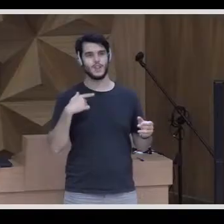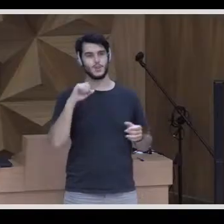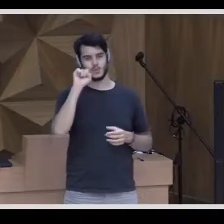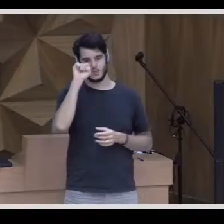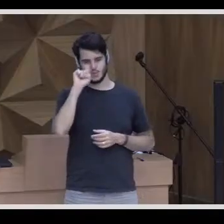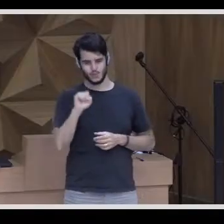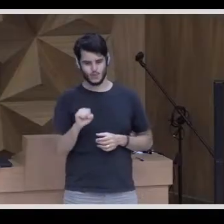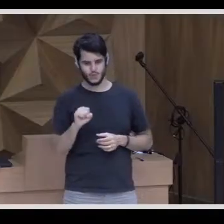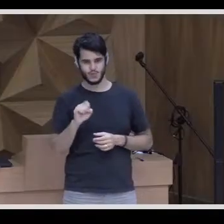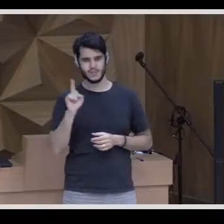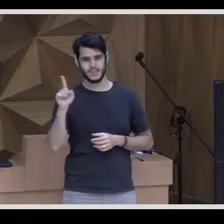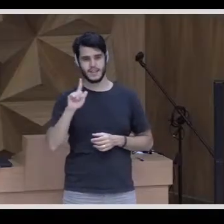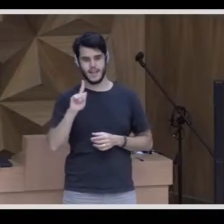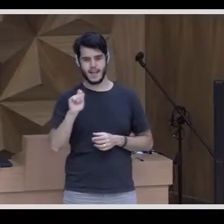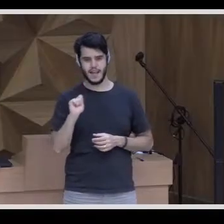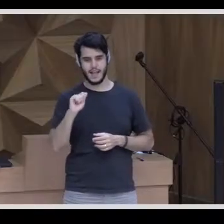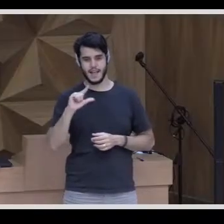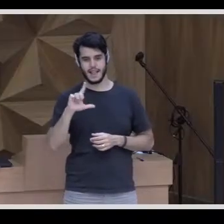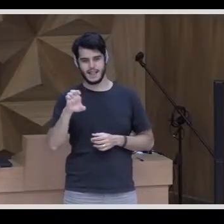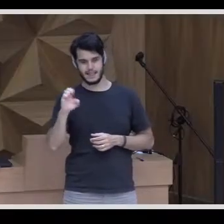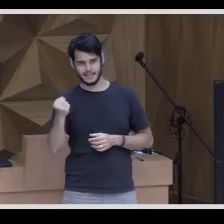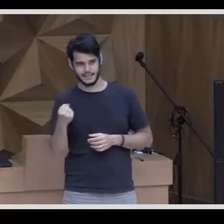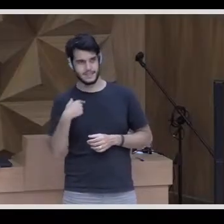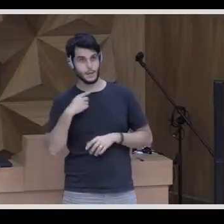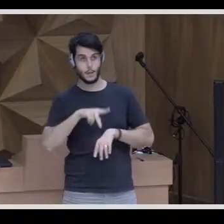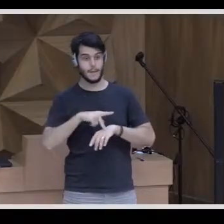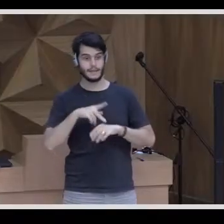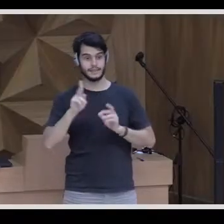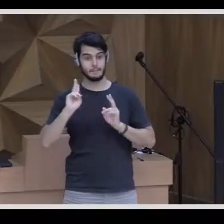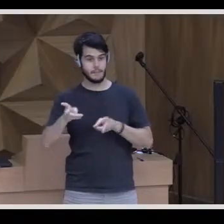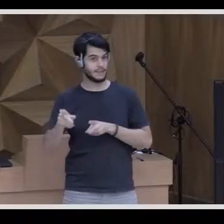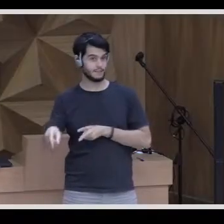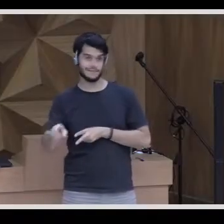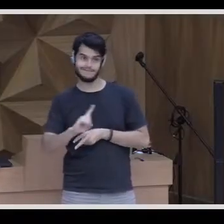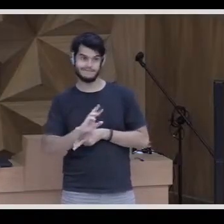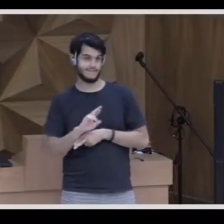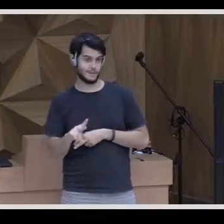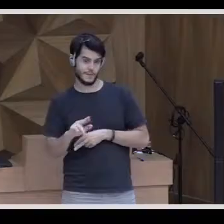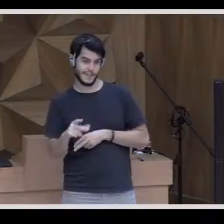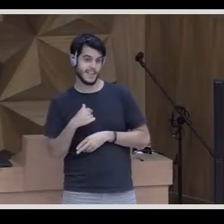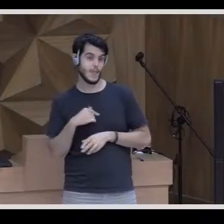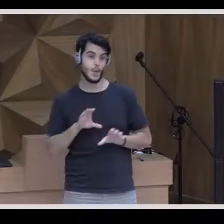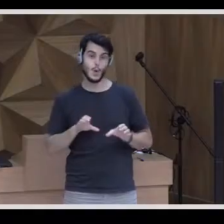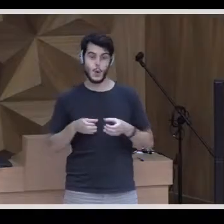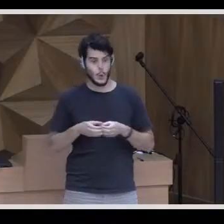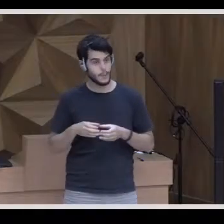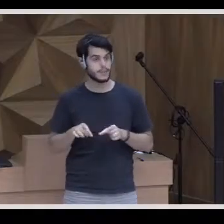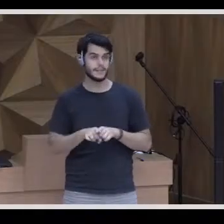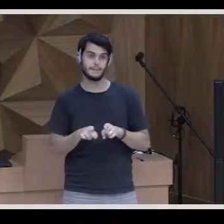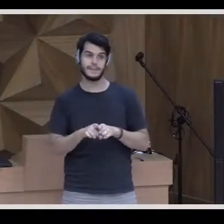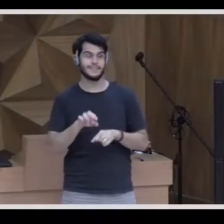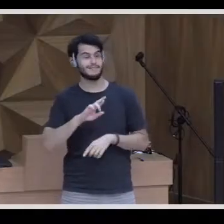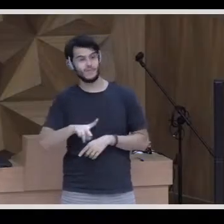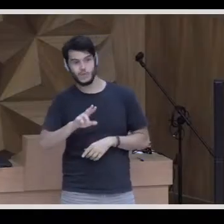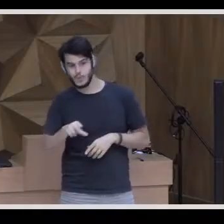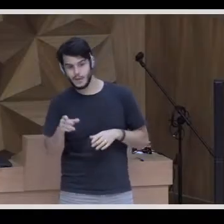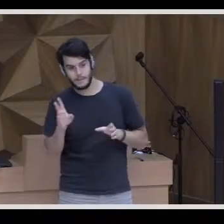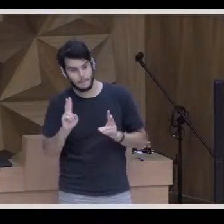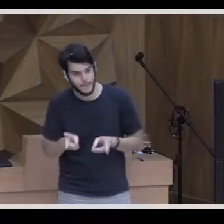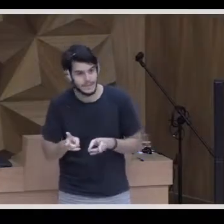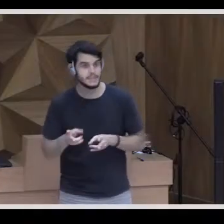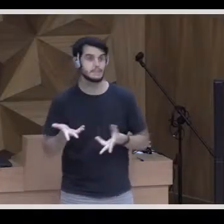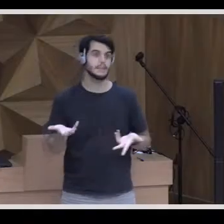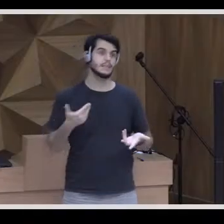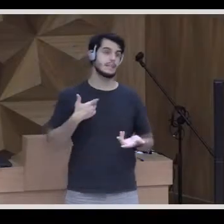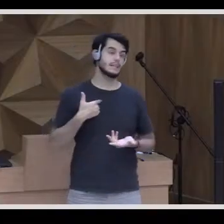I'm what's known as tauiwi, I'm a foreigner. We needed to engage with Maori research partners to come